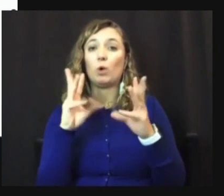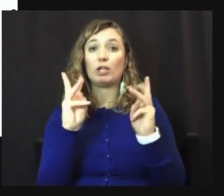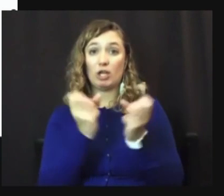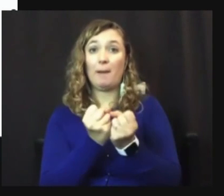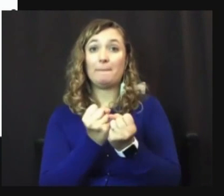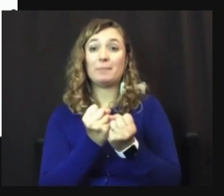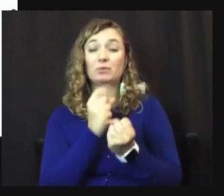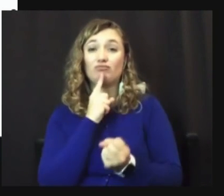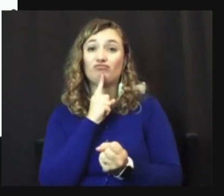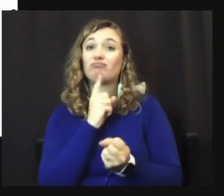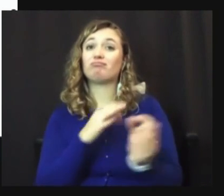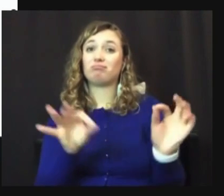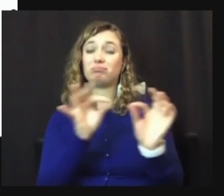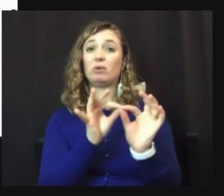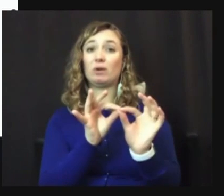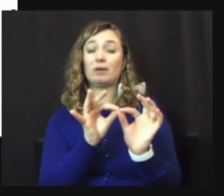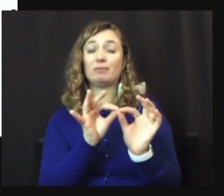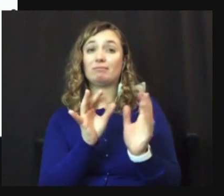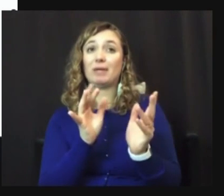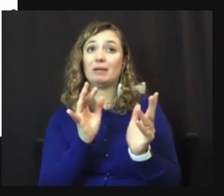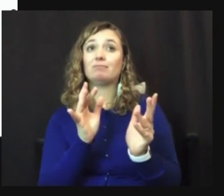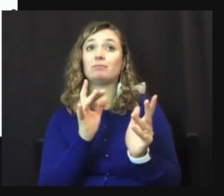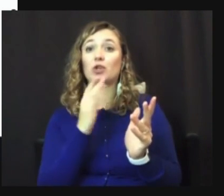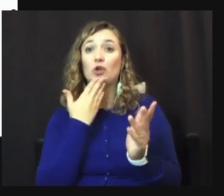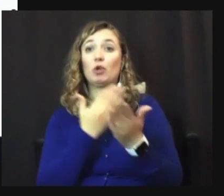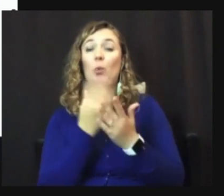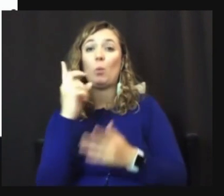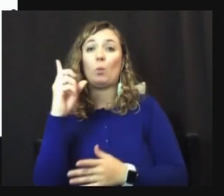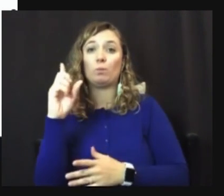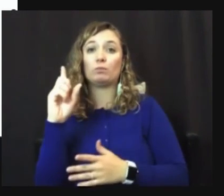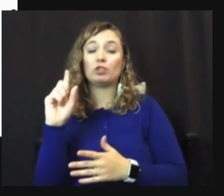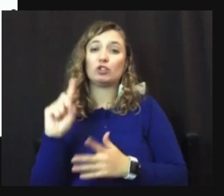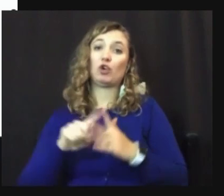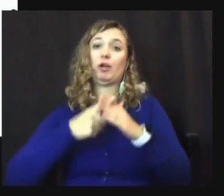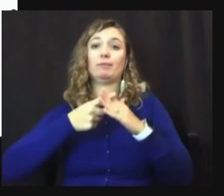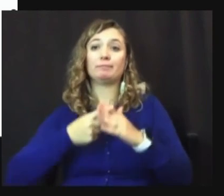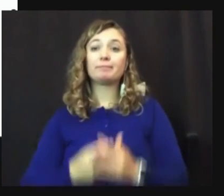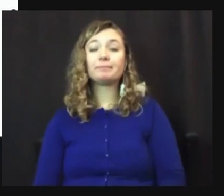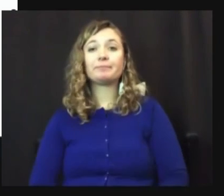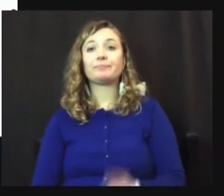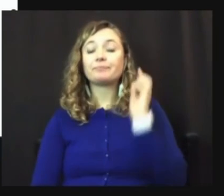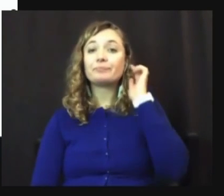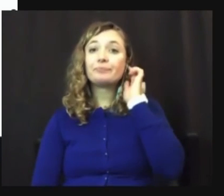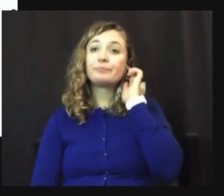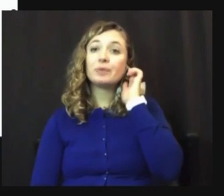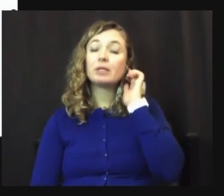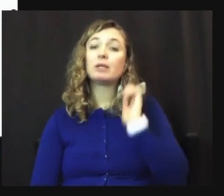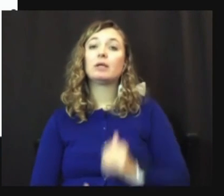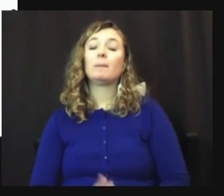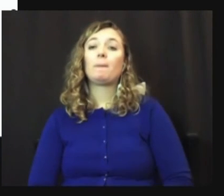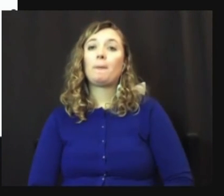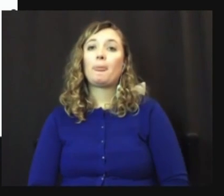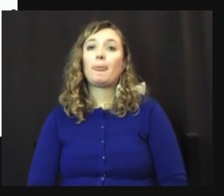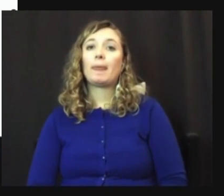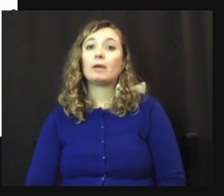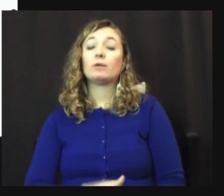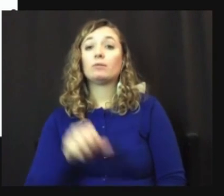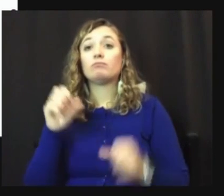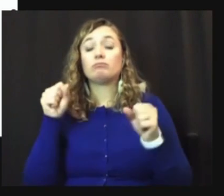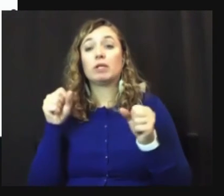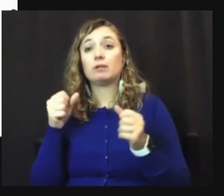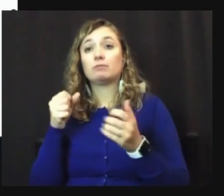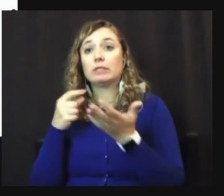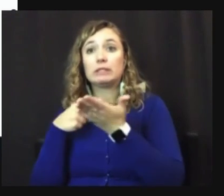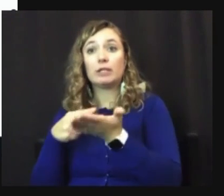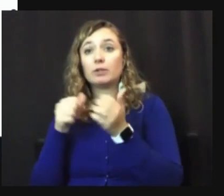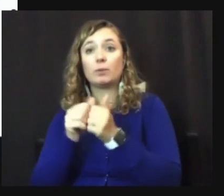start. You can have conversations with your employer that use STEM and that it's just something